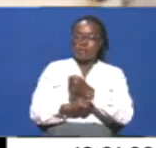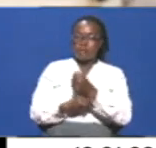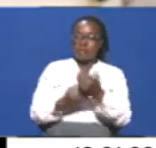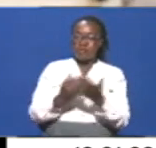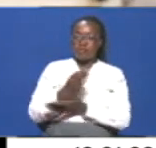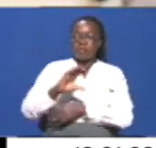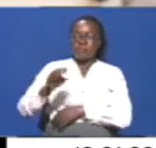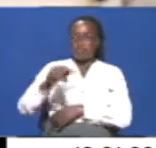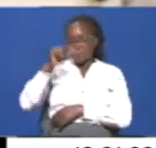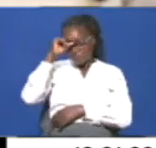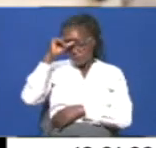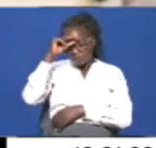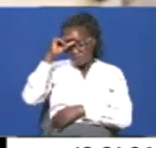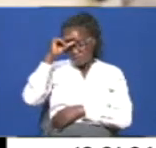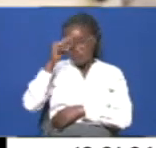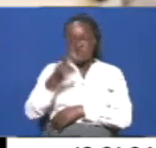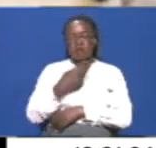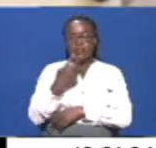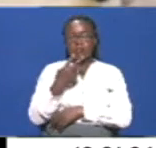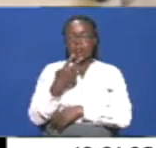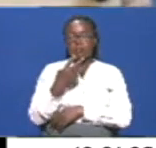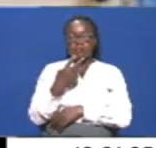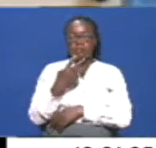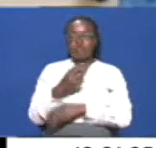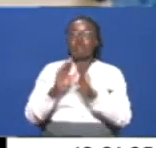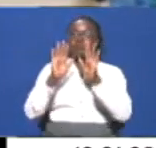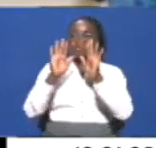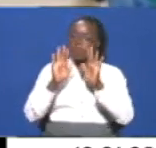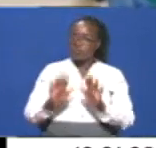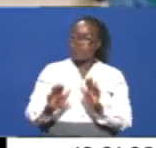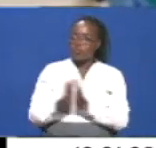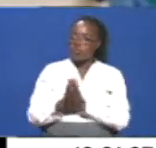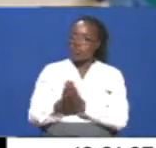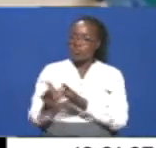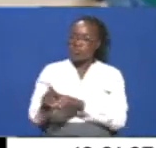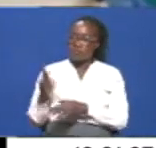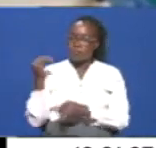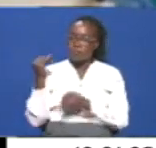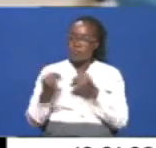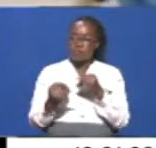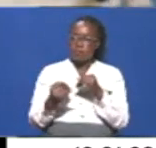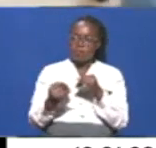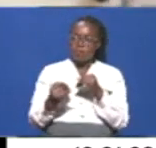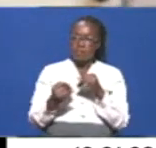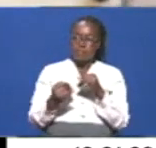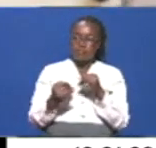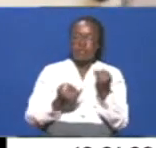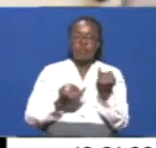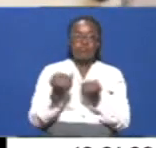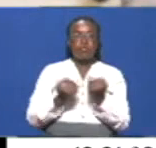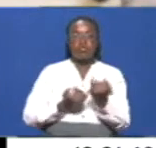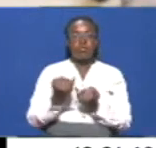county government, who have been very instrumental. At the end of the exercise, which we end by Saturday of this week, we